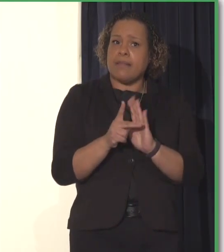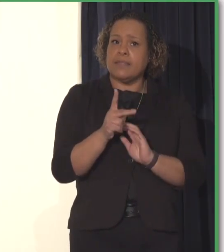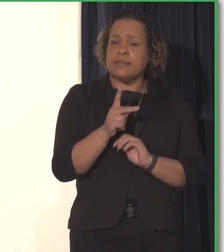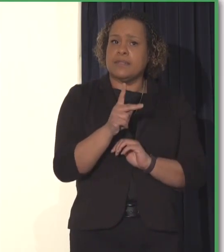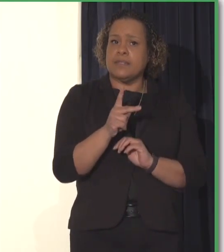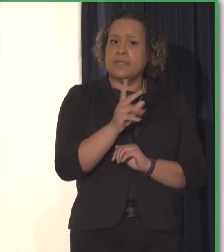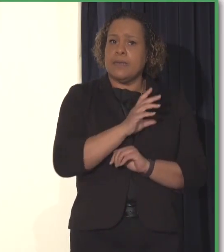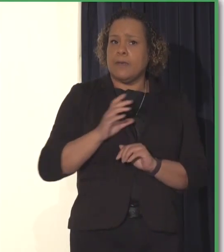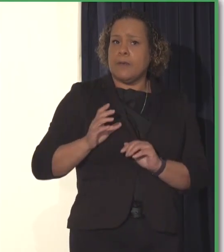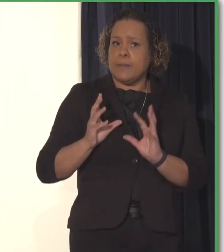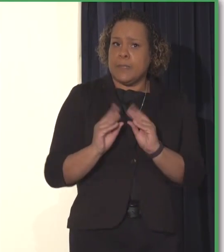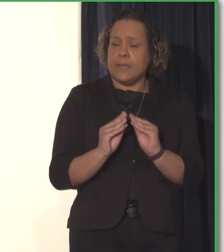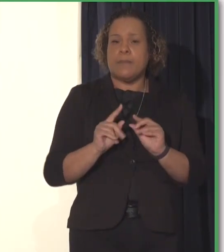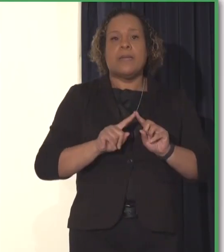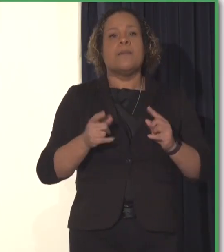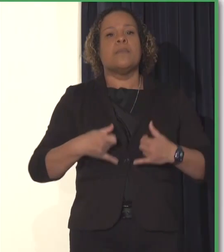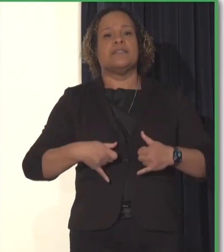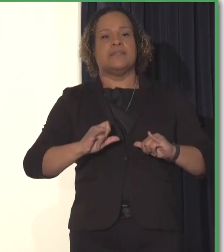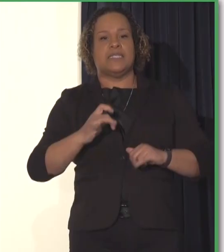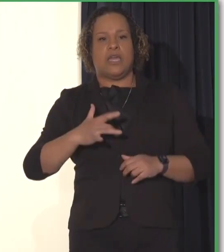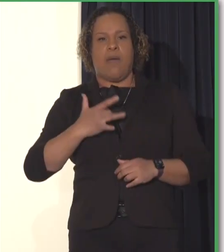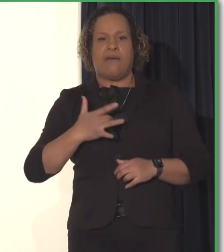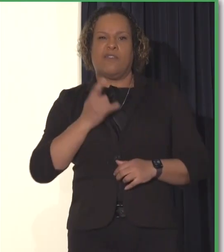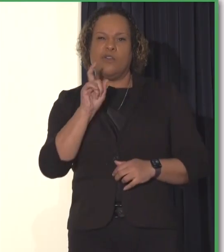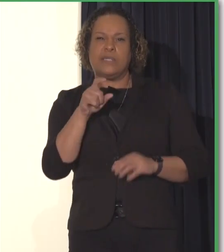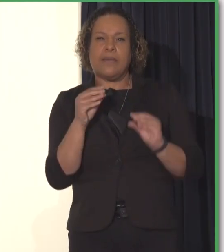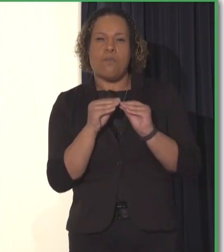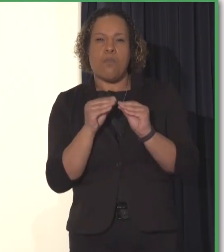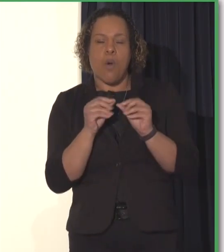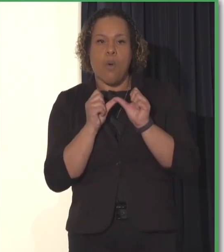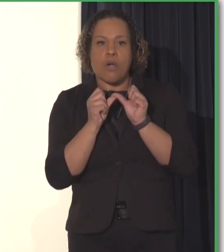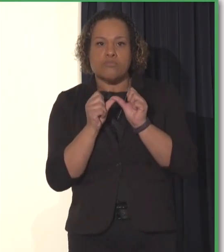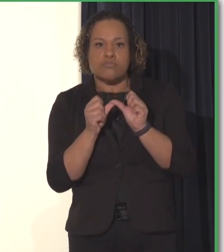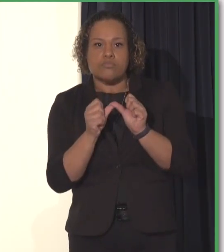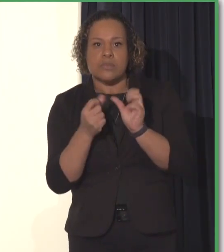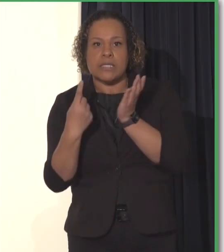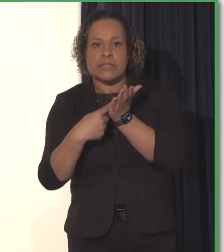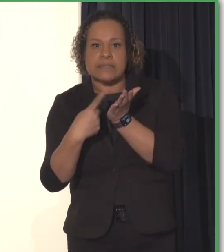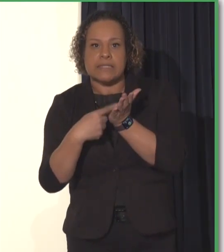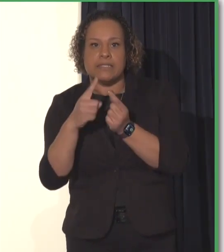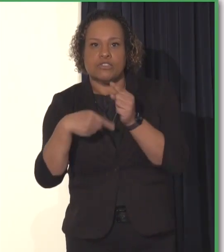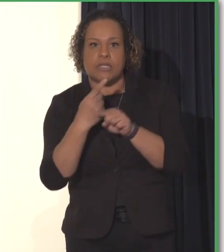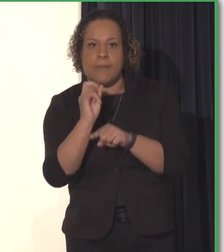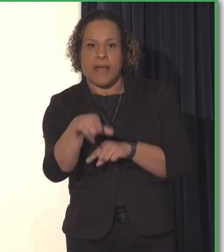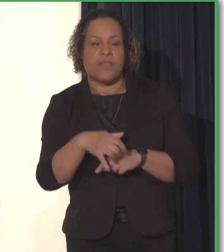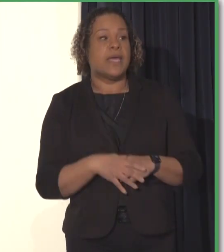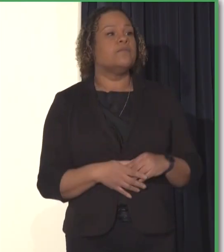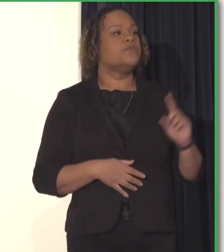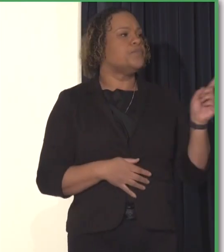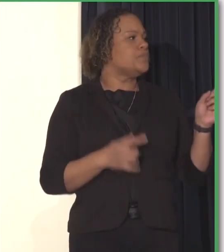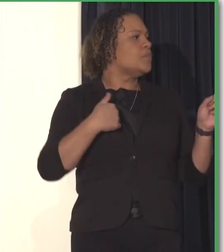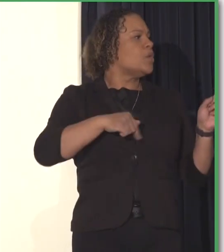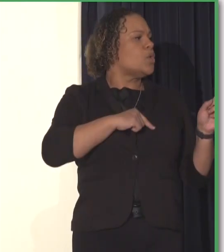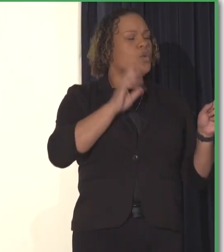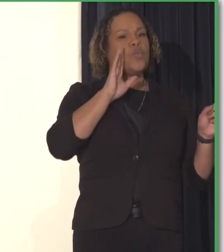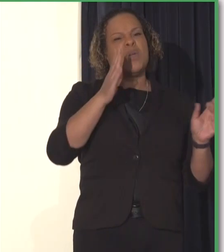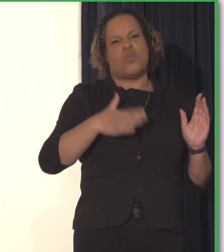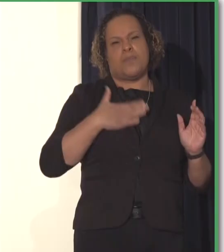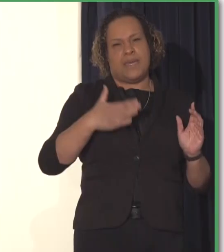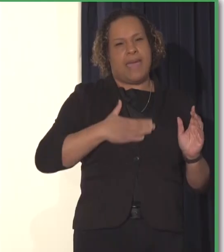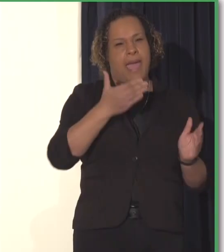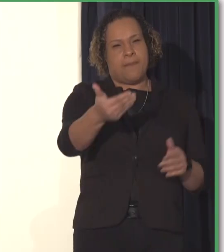think that there needs to be more ongoing discussions about that. We will be happy to invite